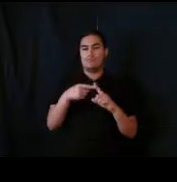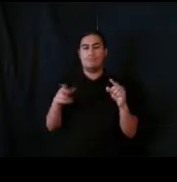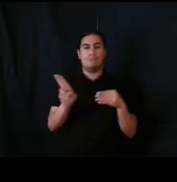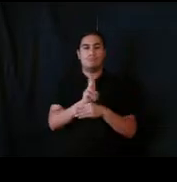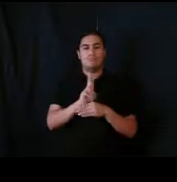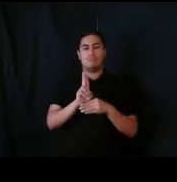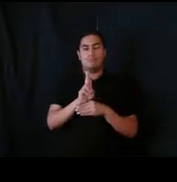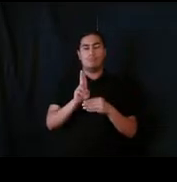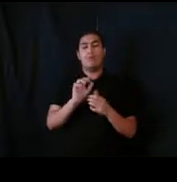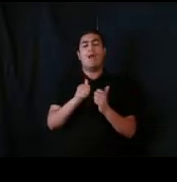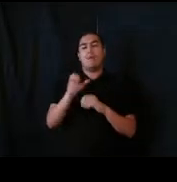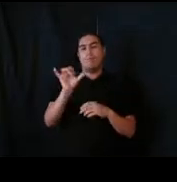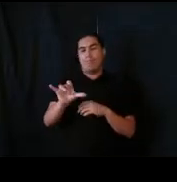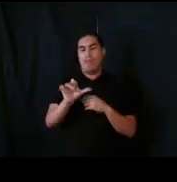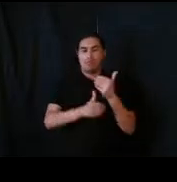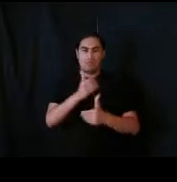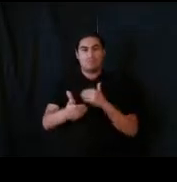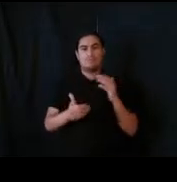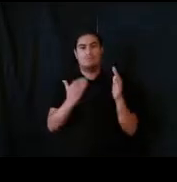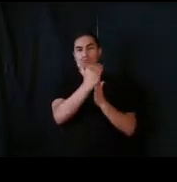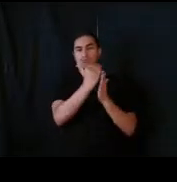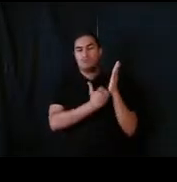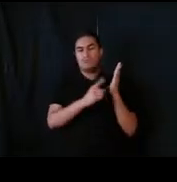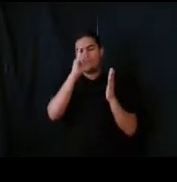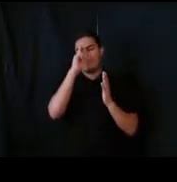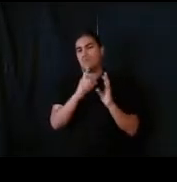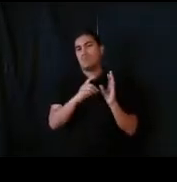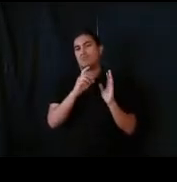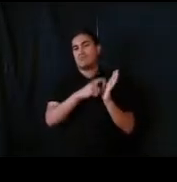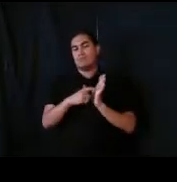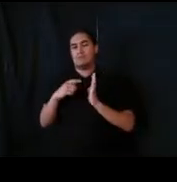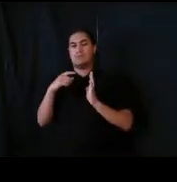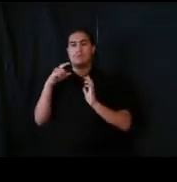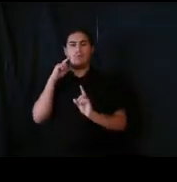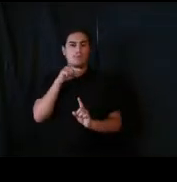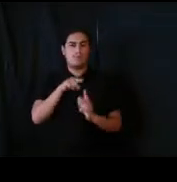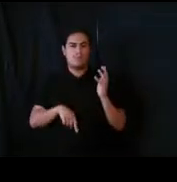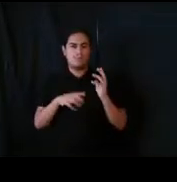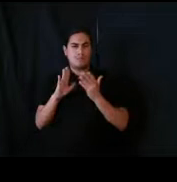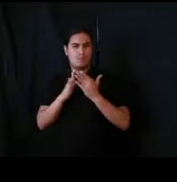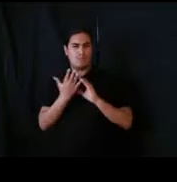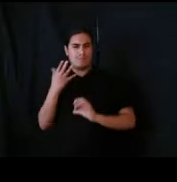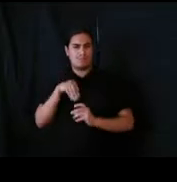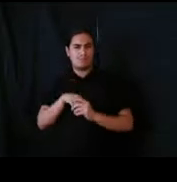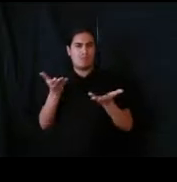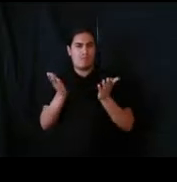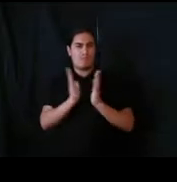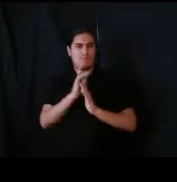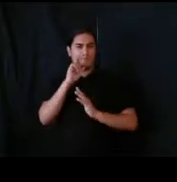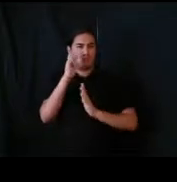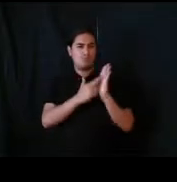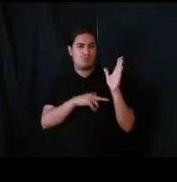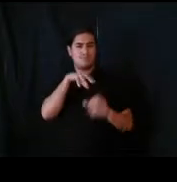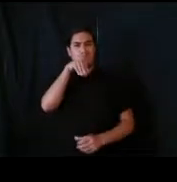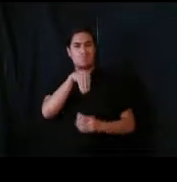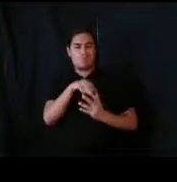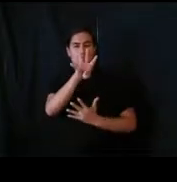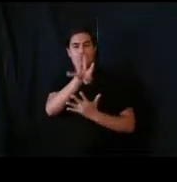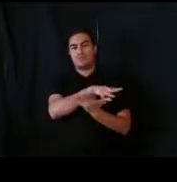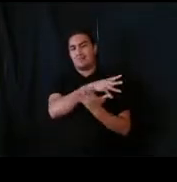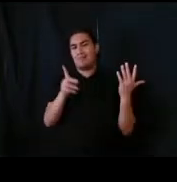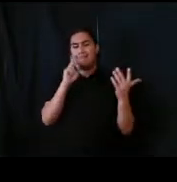projects are ranked especially for complex criteria such as community engagement and we ask that the guidelines develop include a rubric for